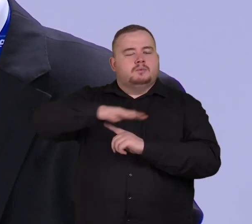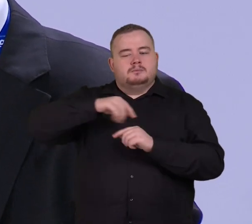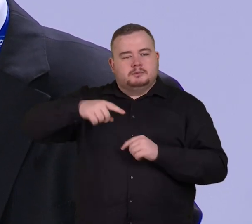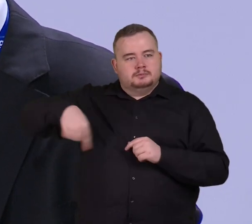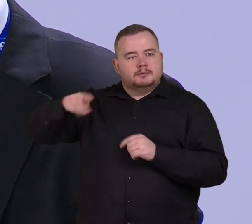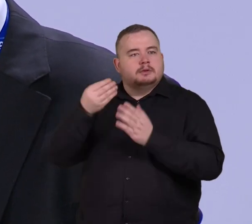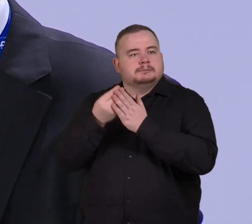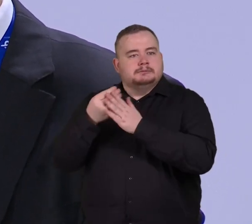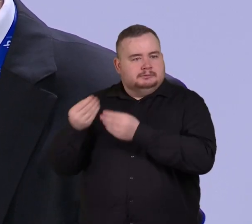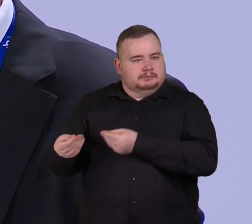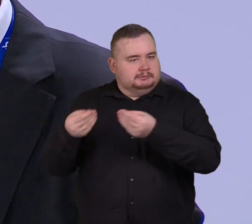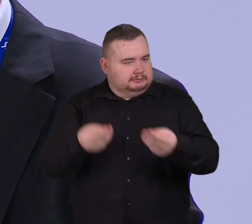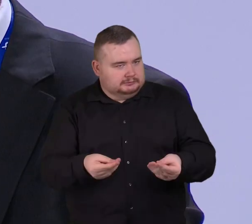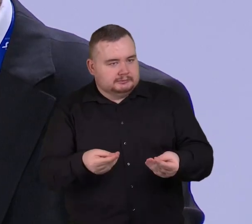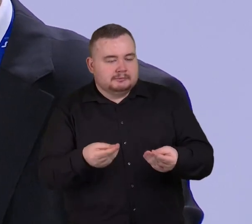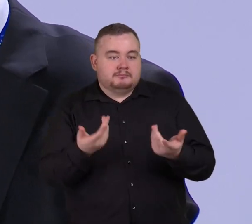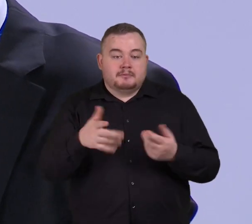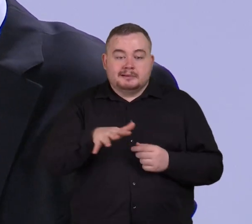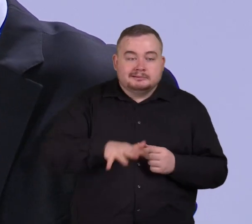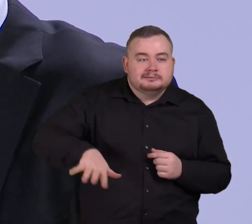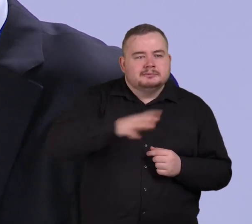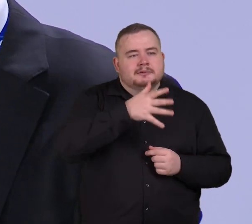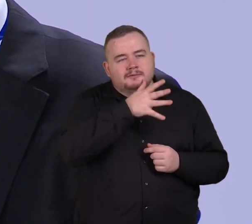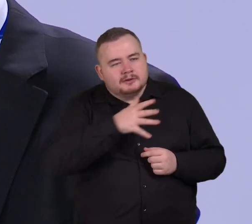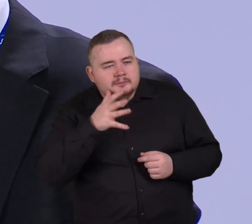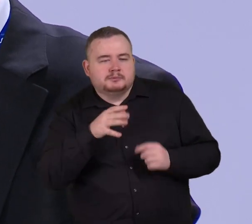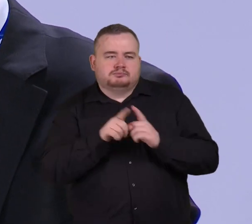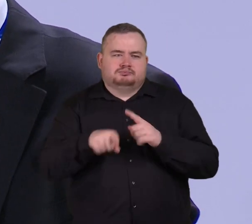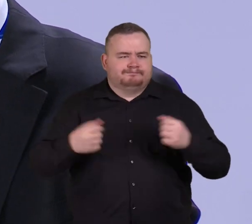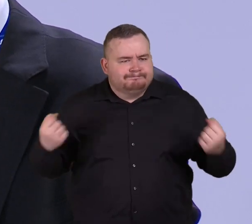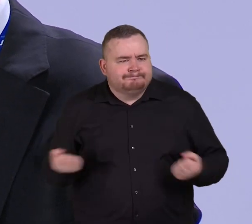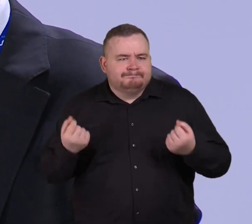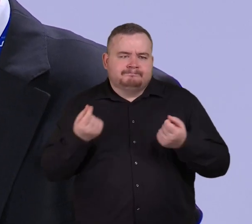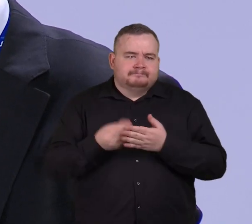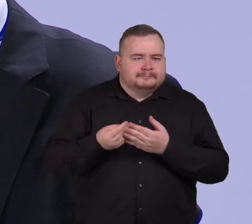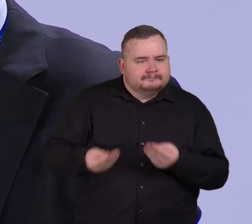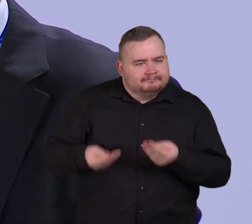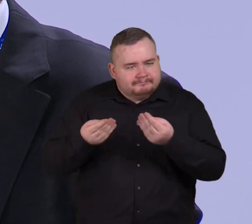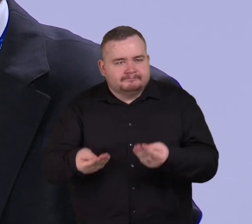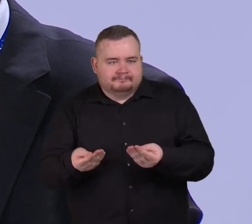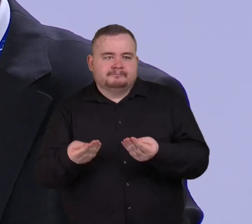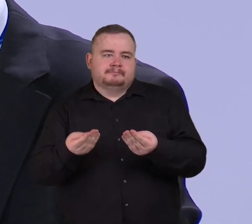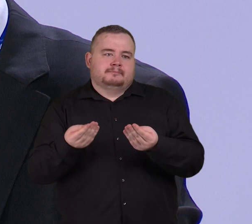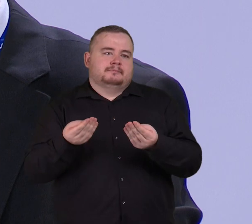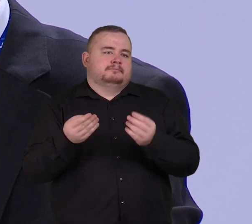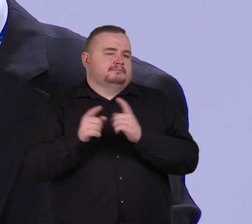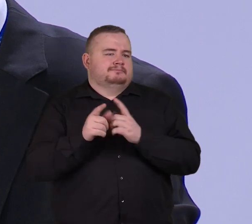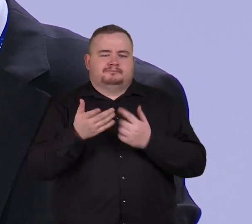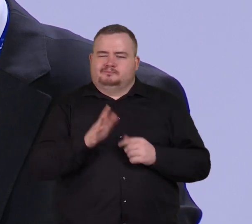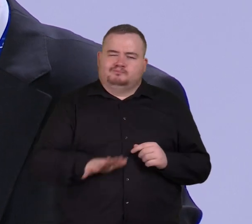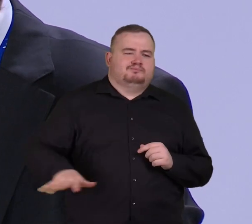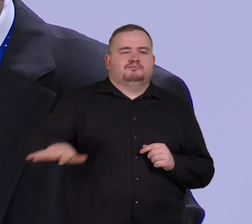Lower Saxony for all rural areas for several funding periods. So we have many experience